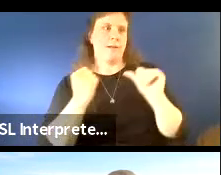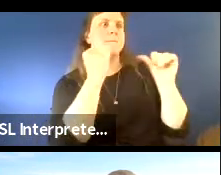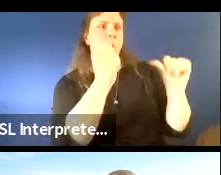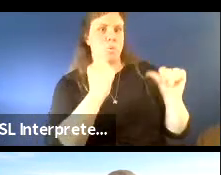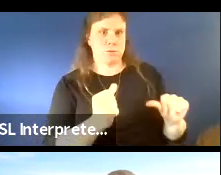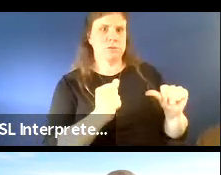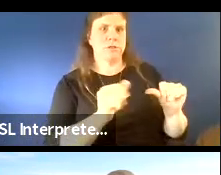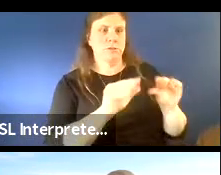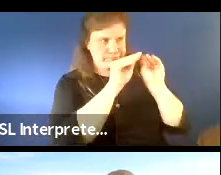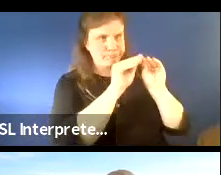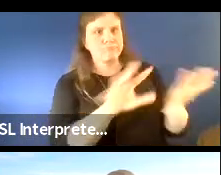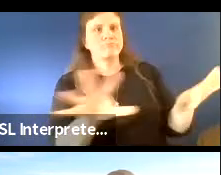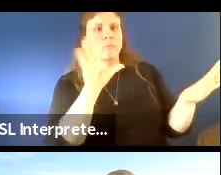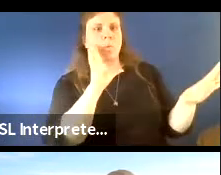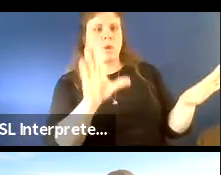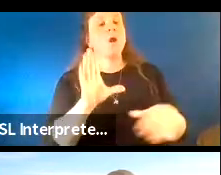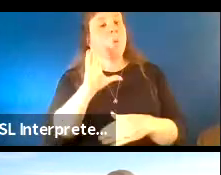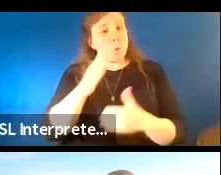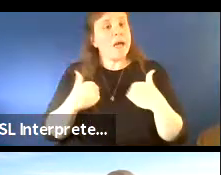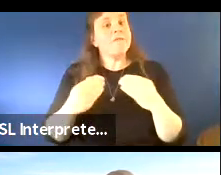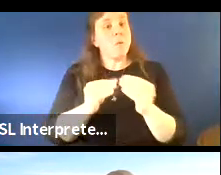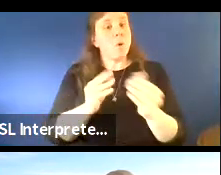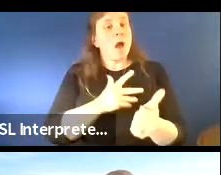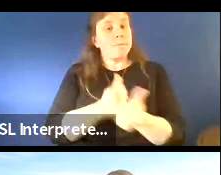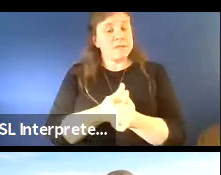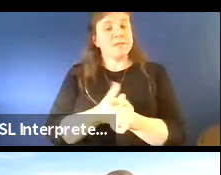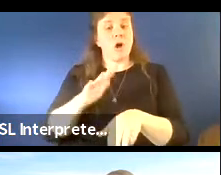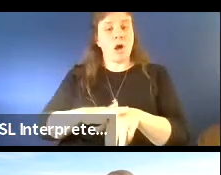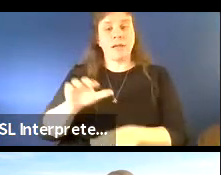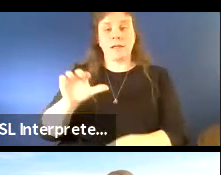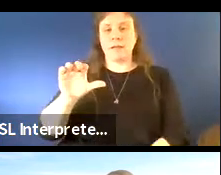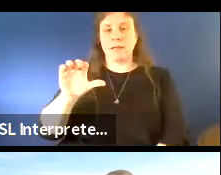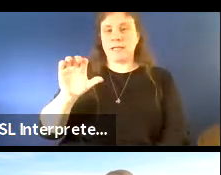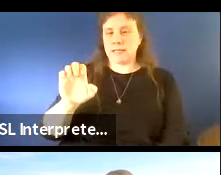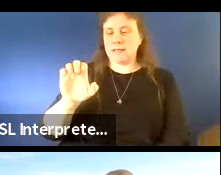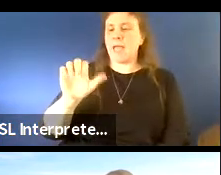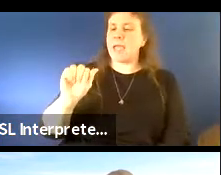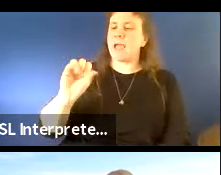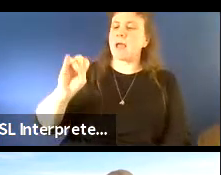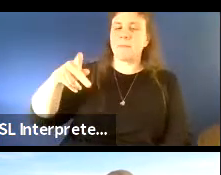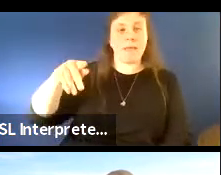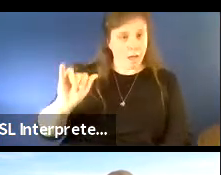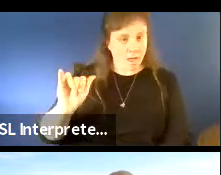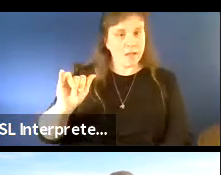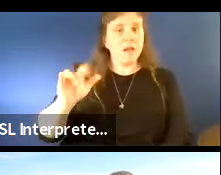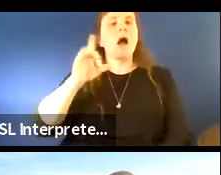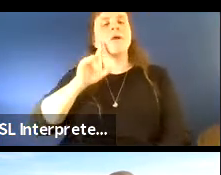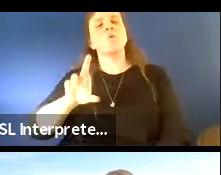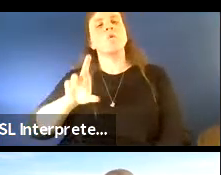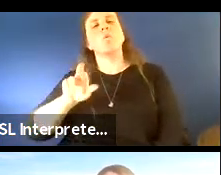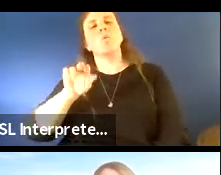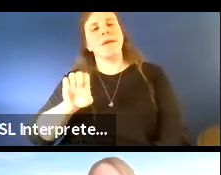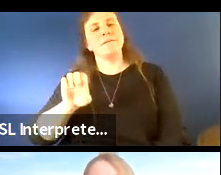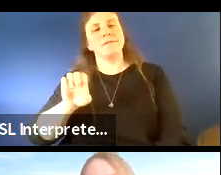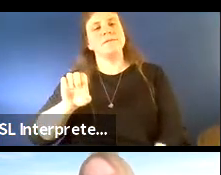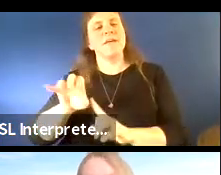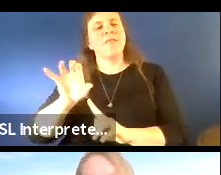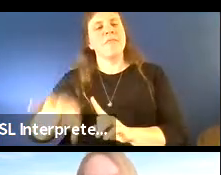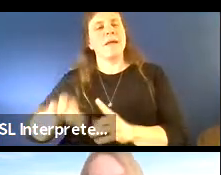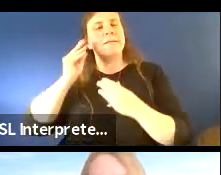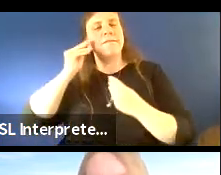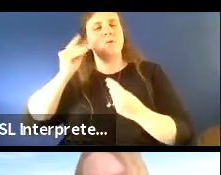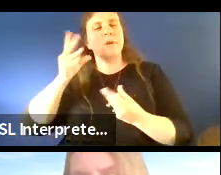updates on sort of based on HPI actually within the next few days. I think the race ethnicity data is taking us longer because of a lot of